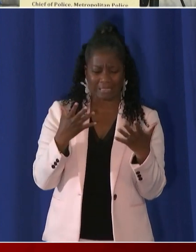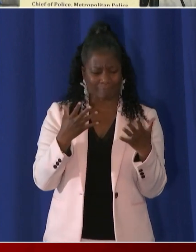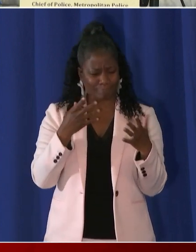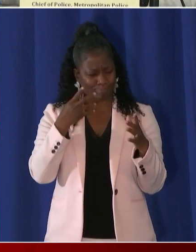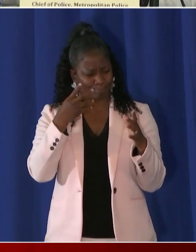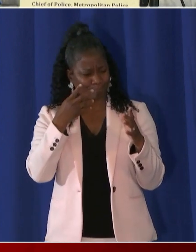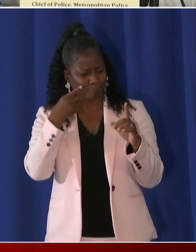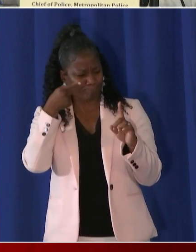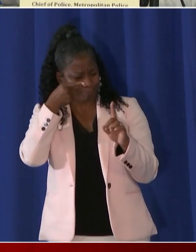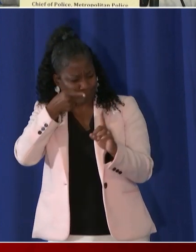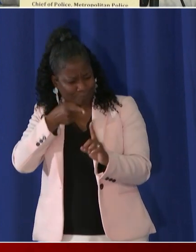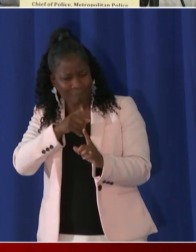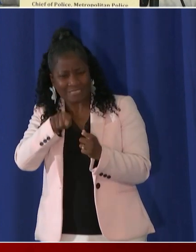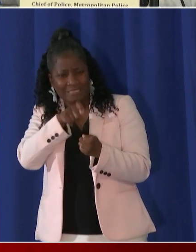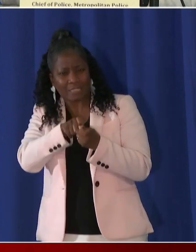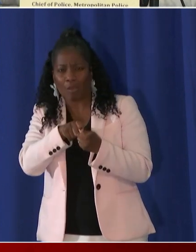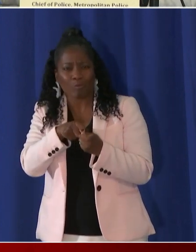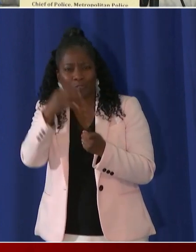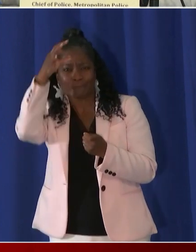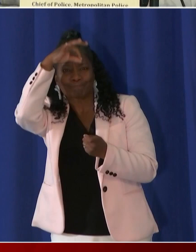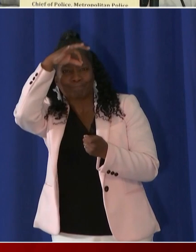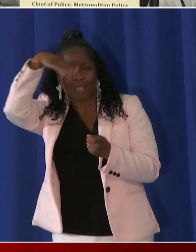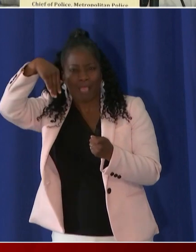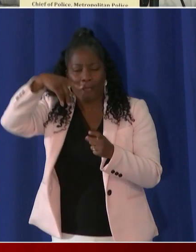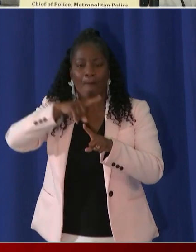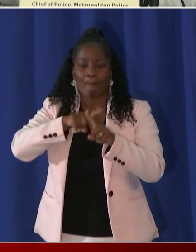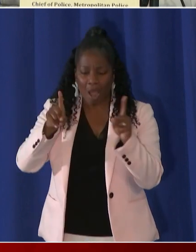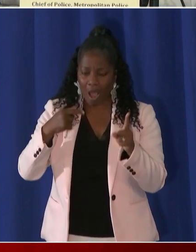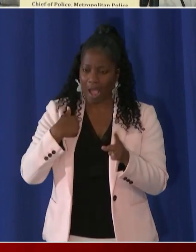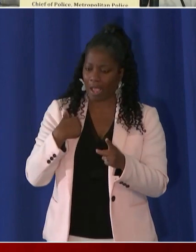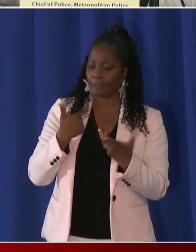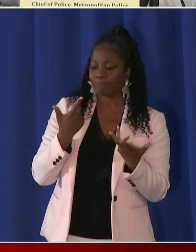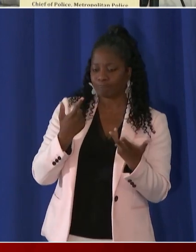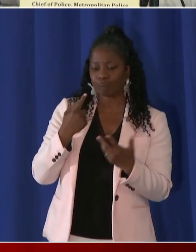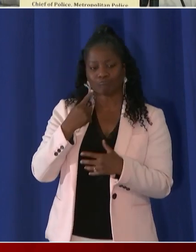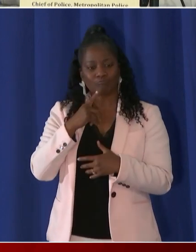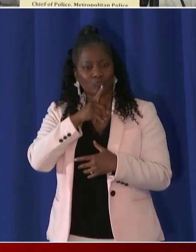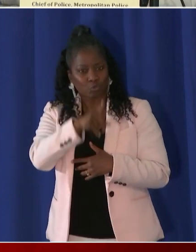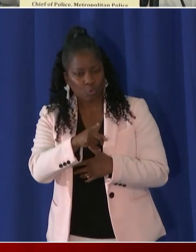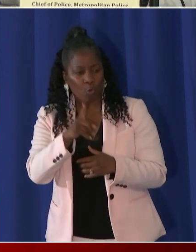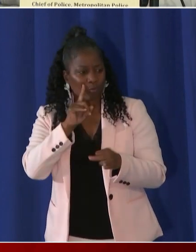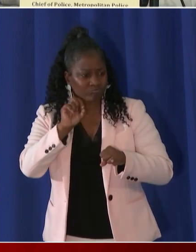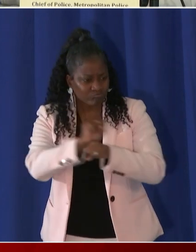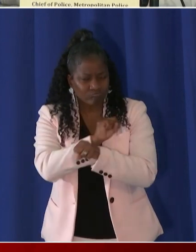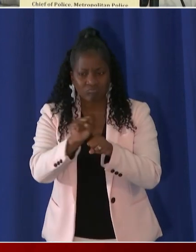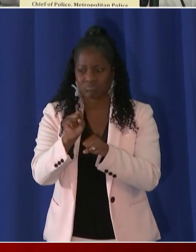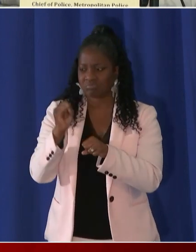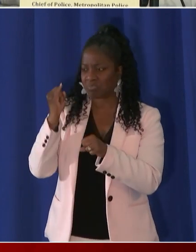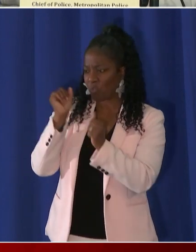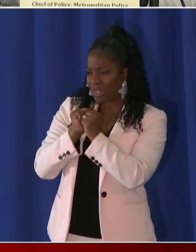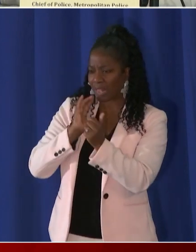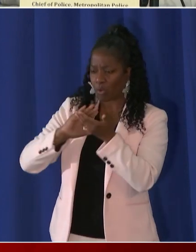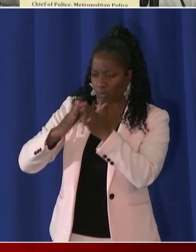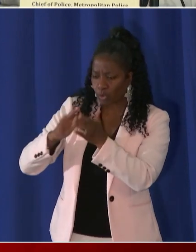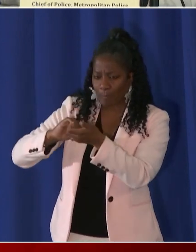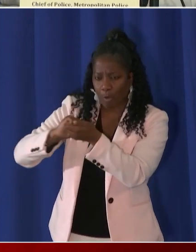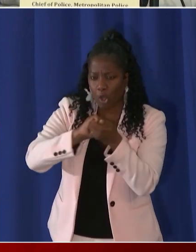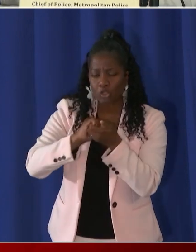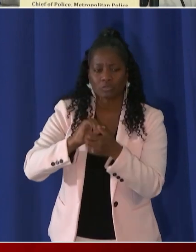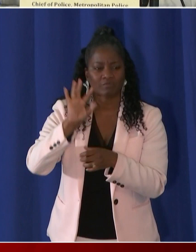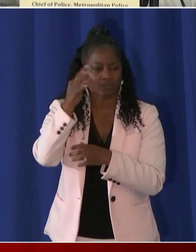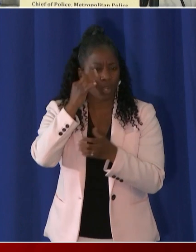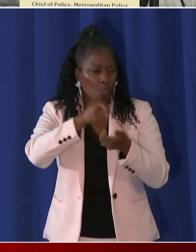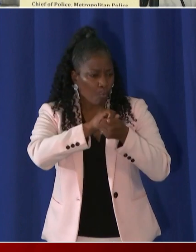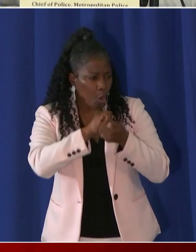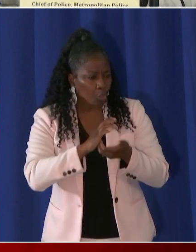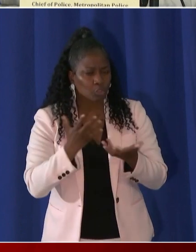that we don't know right now. But I am certain, through collaboration with our community partners as well as with our federal partners, that